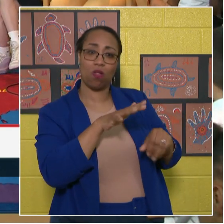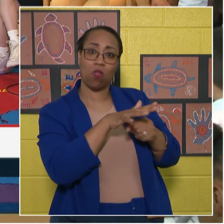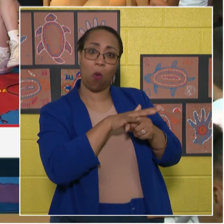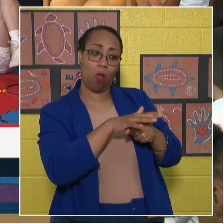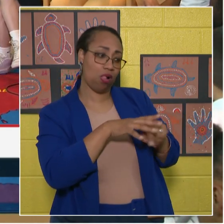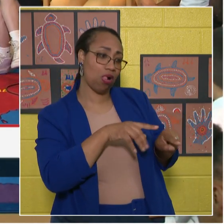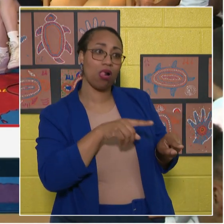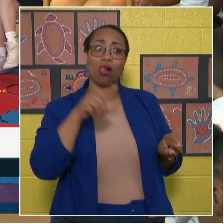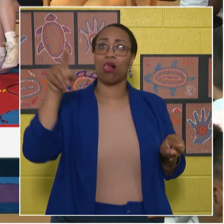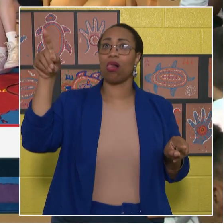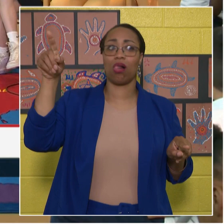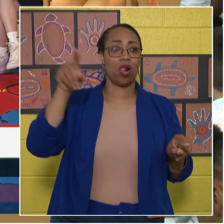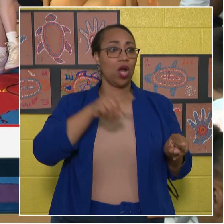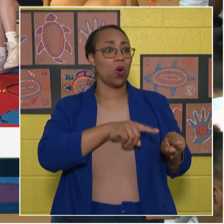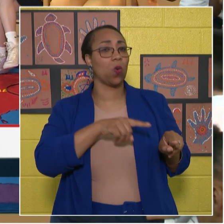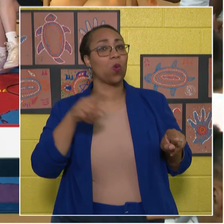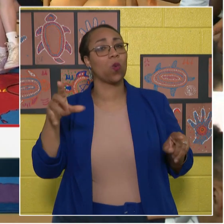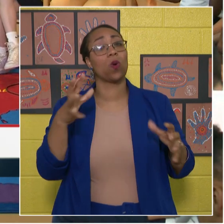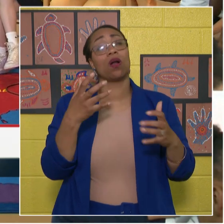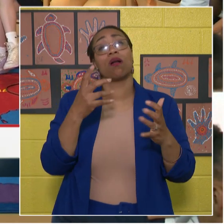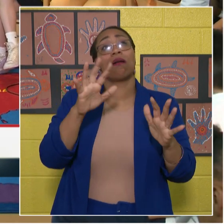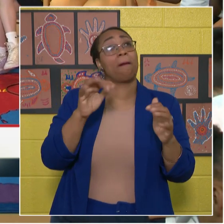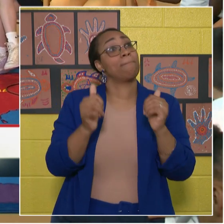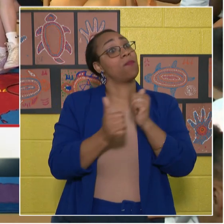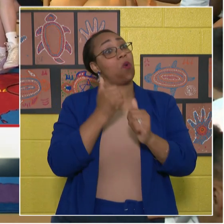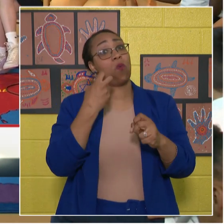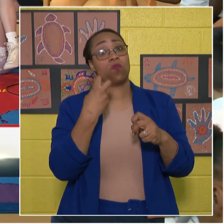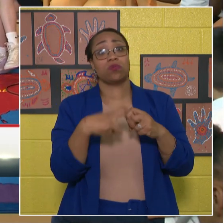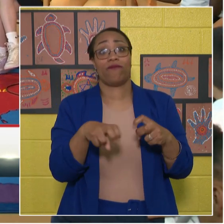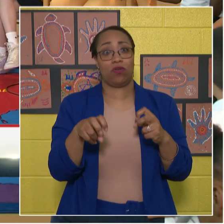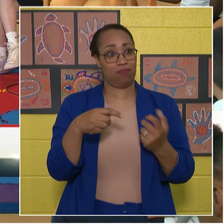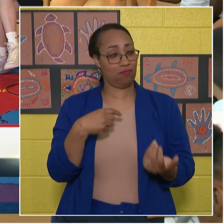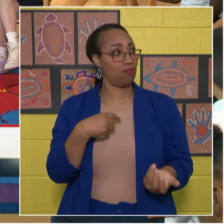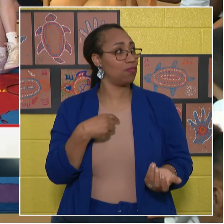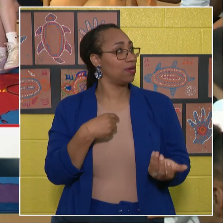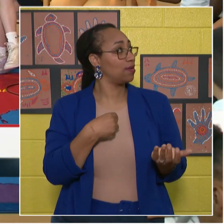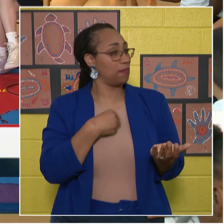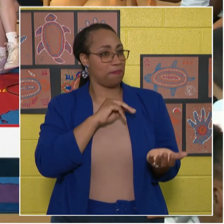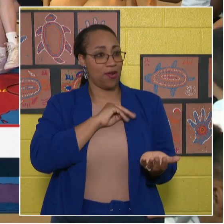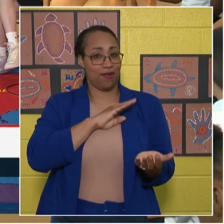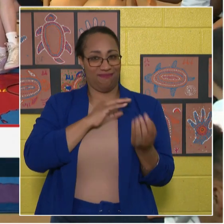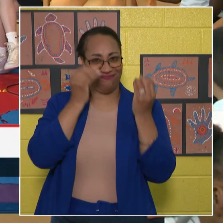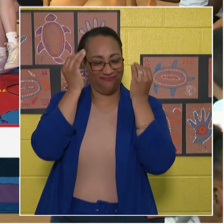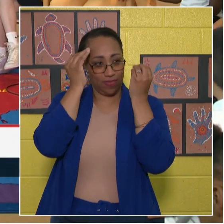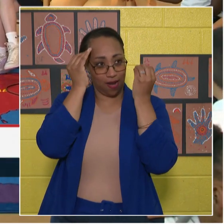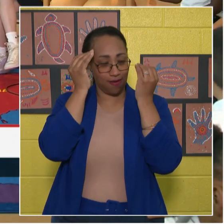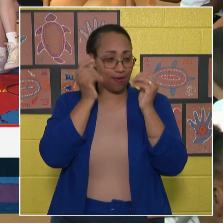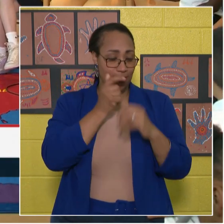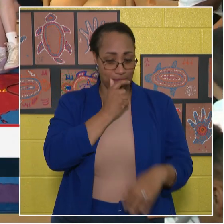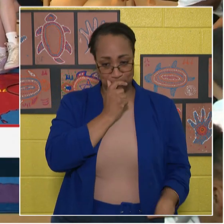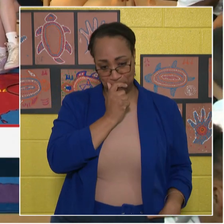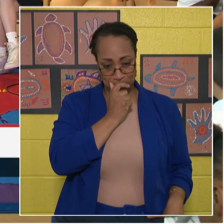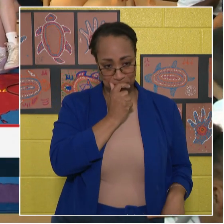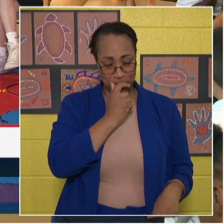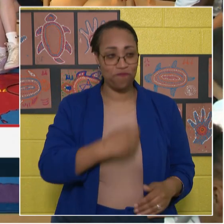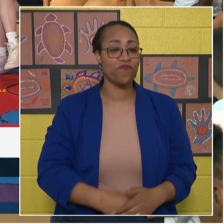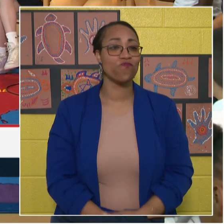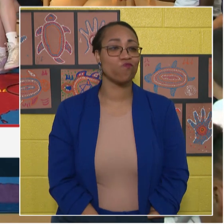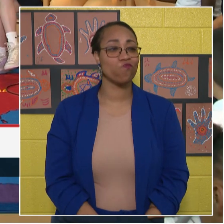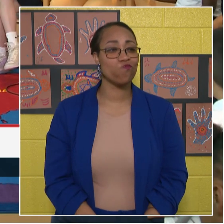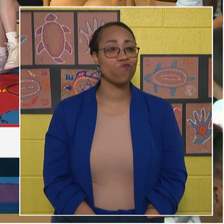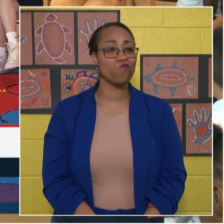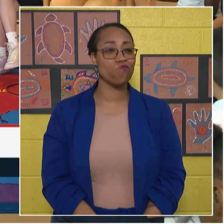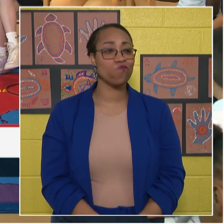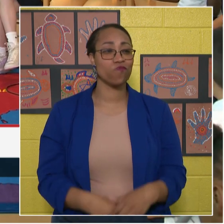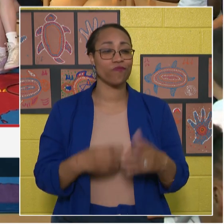things that I have experienced being mayor are when we've experienced spikes